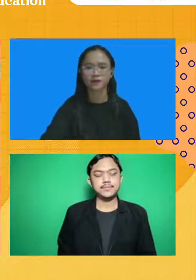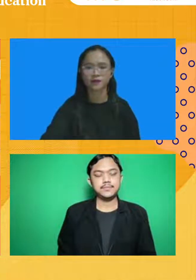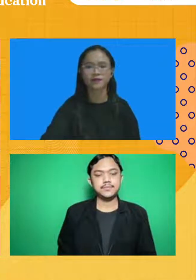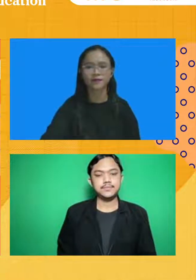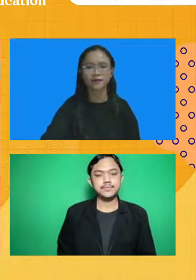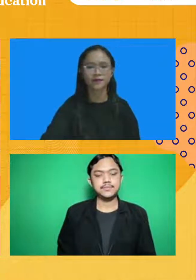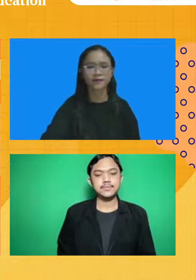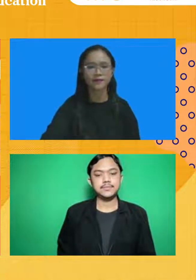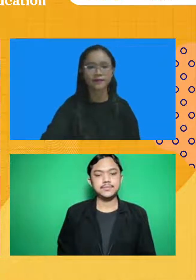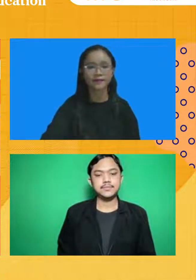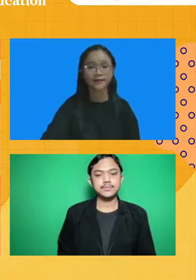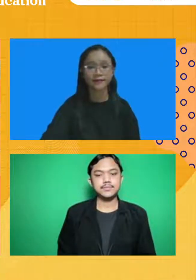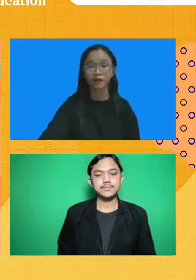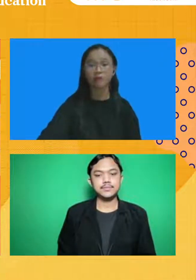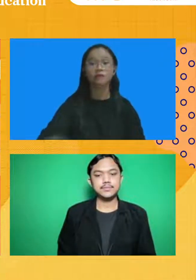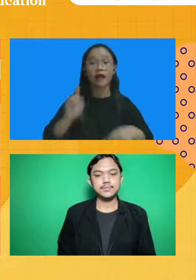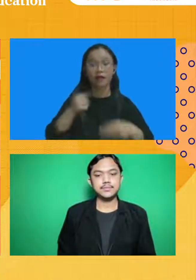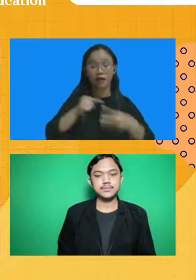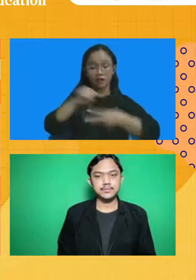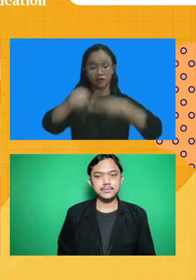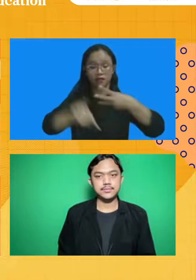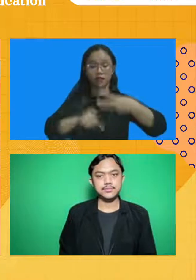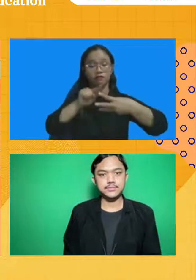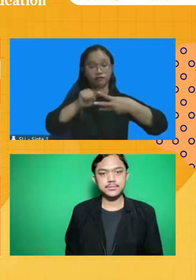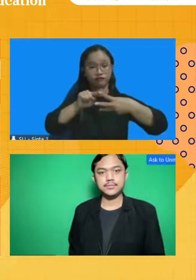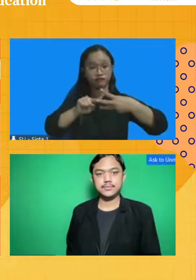There is 3 rooms.